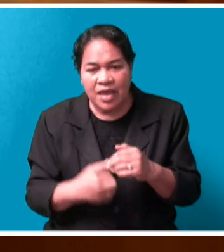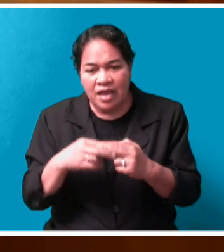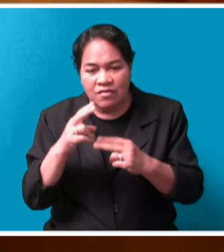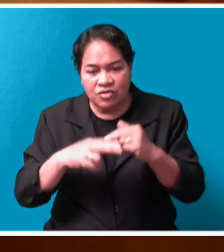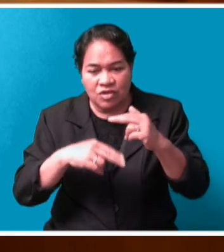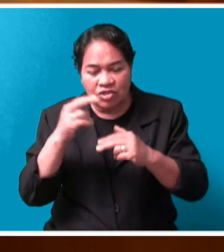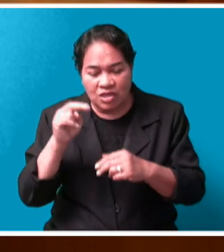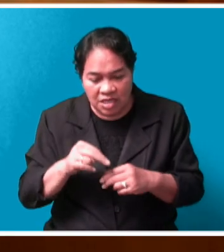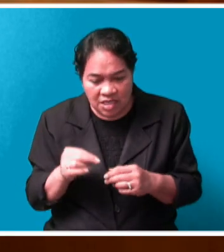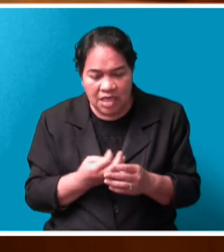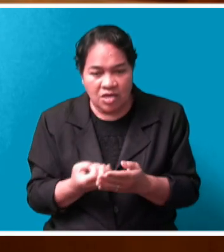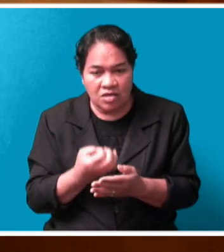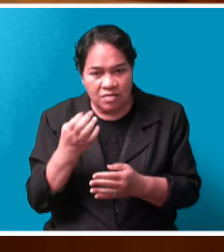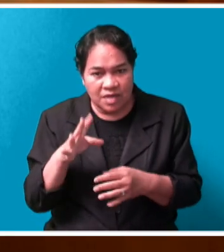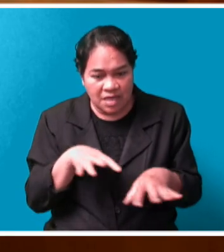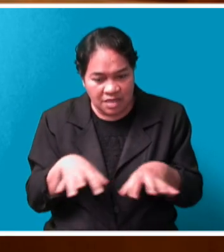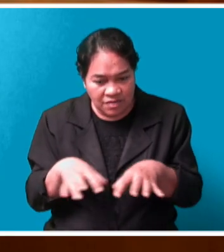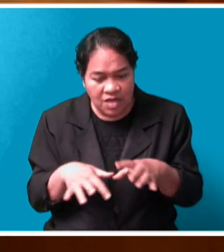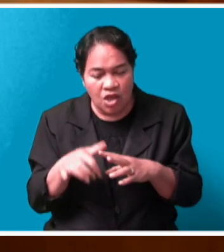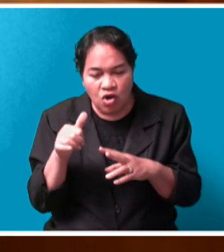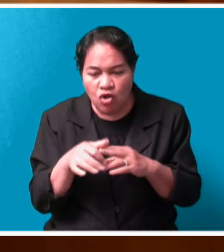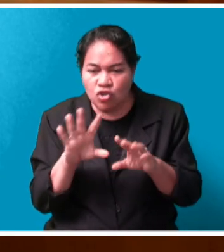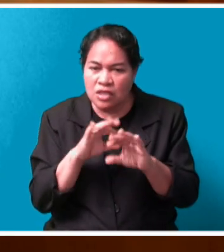economic activity, and social conditions.